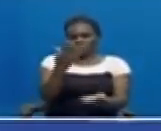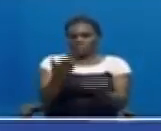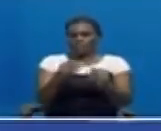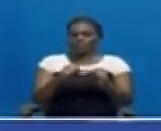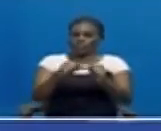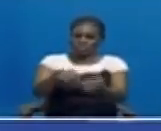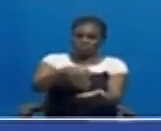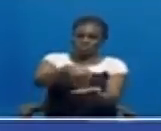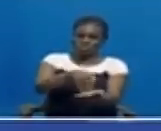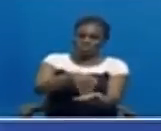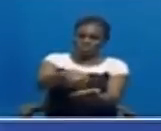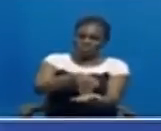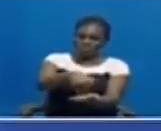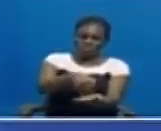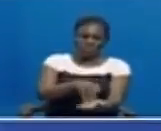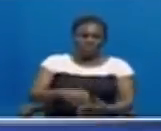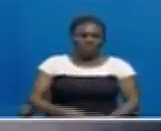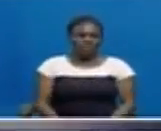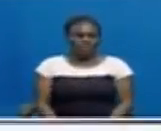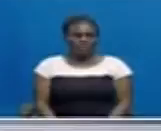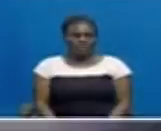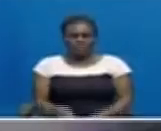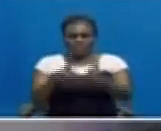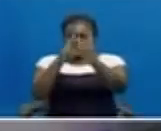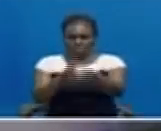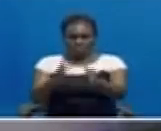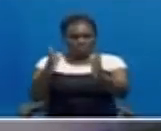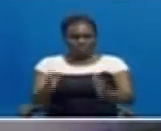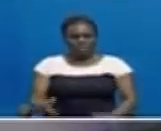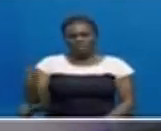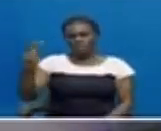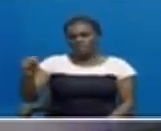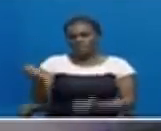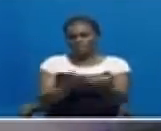continue to weaken on the back of that. Adelaide Chingole, KTN Business.